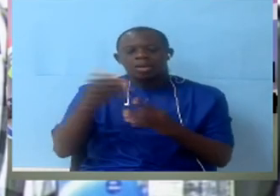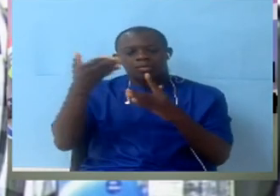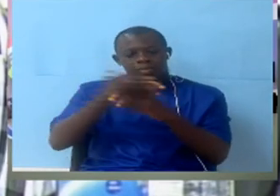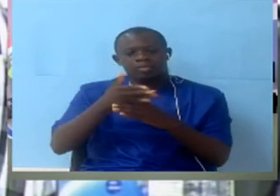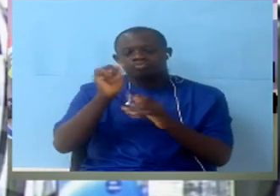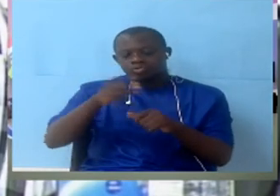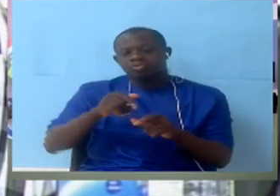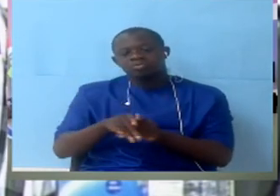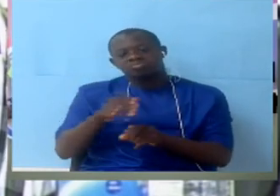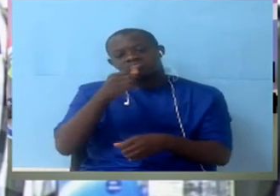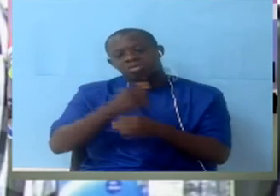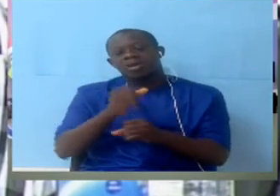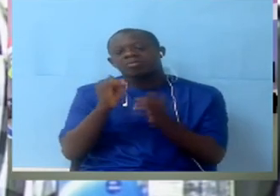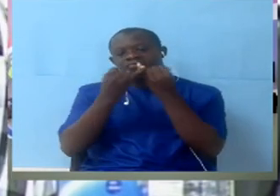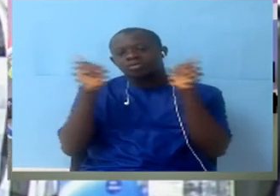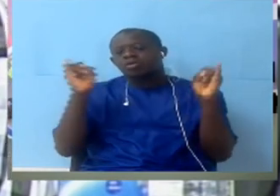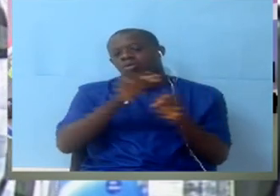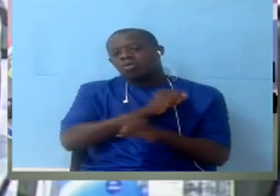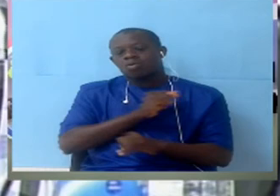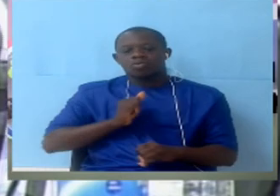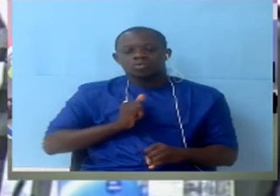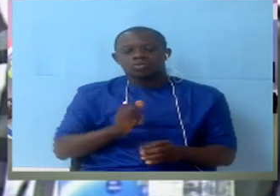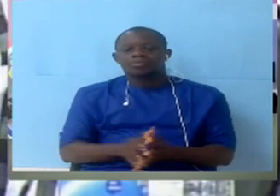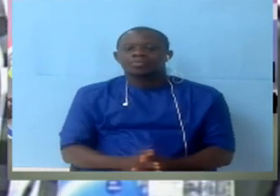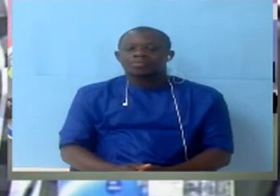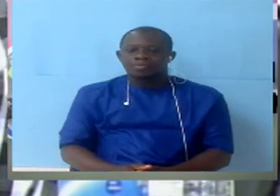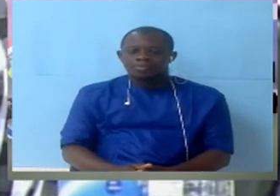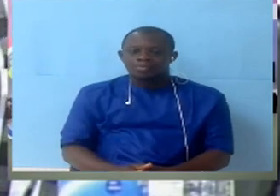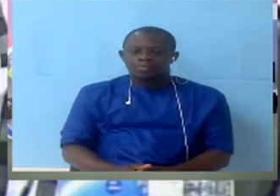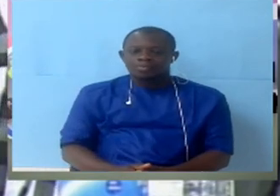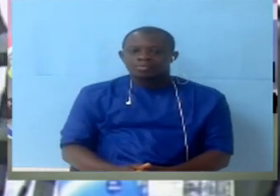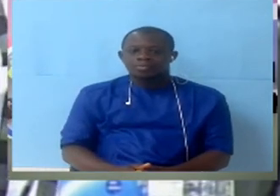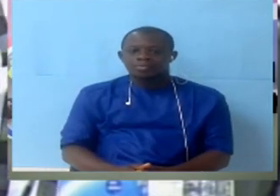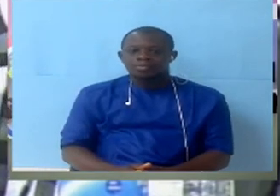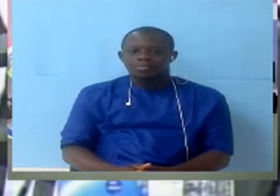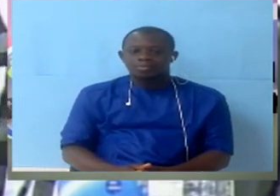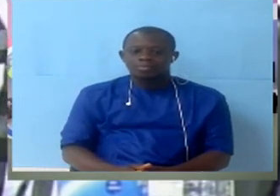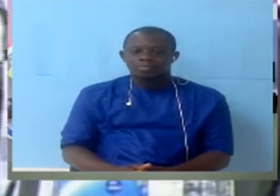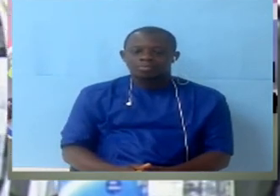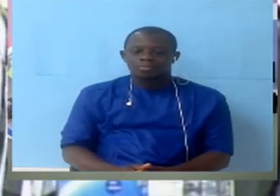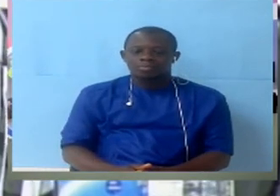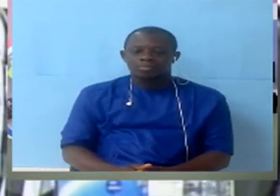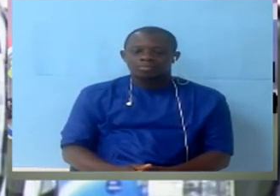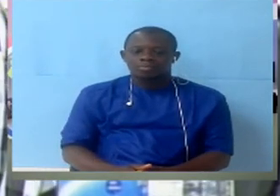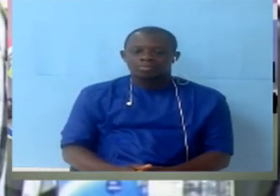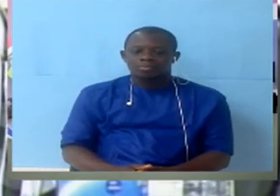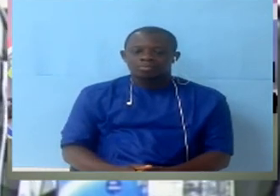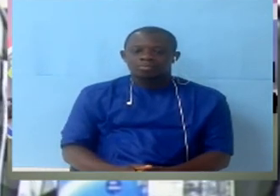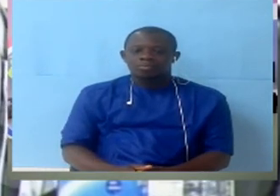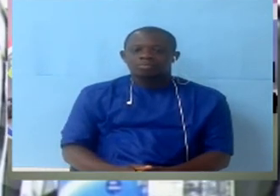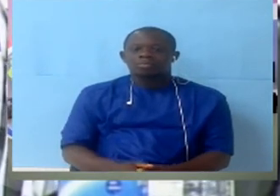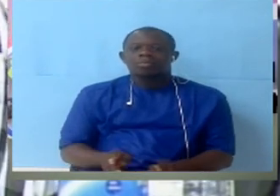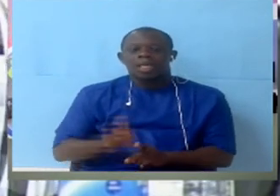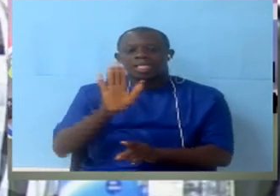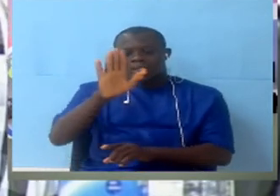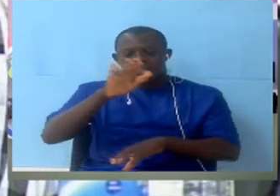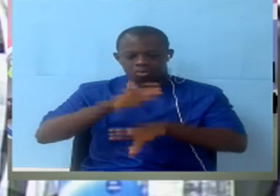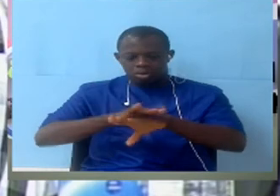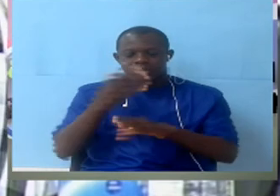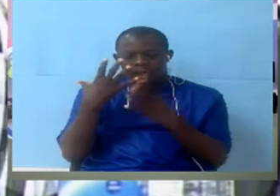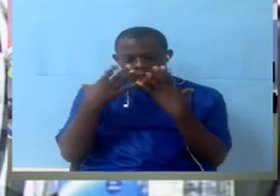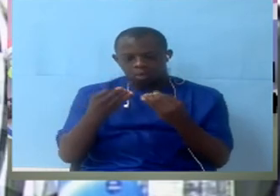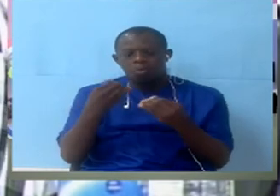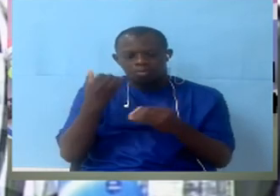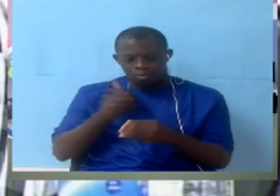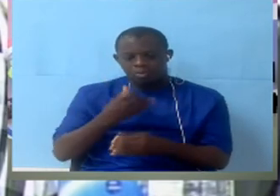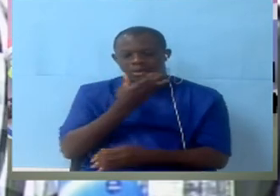that they will come and release us. So in more reason when you are not release, not a Bakari Fati to you and all. Then later on, this is how we